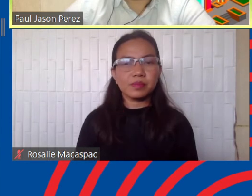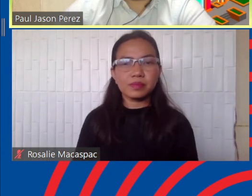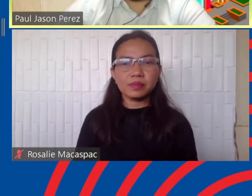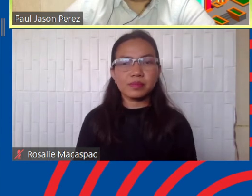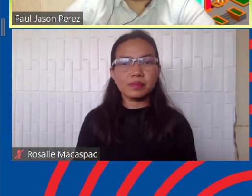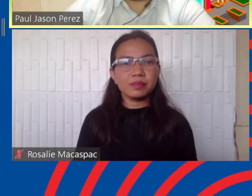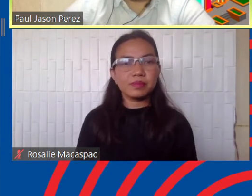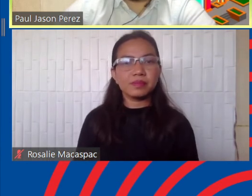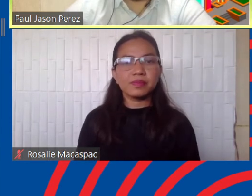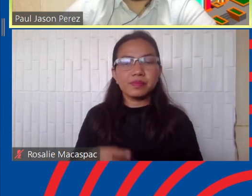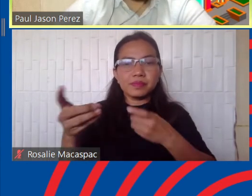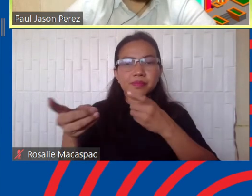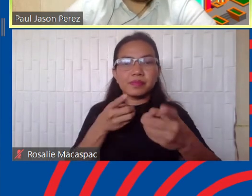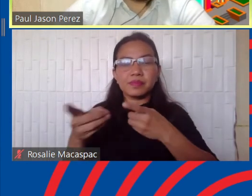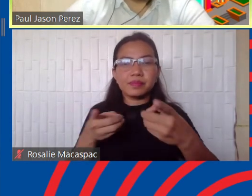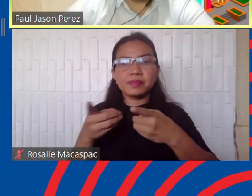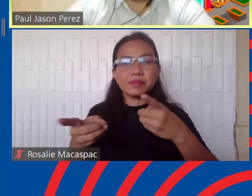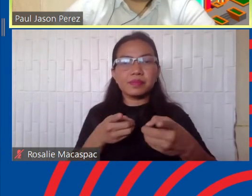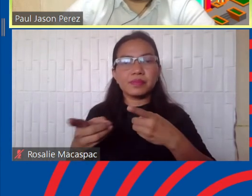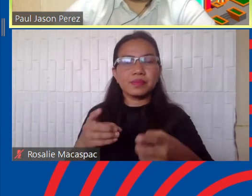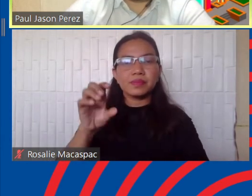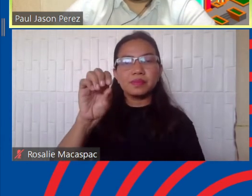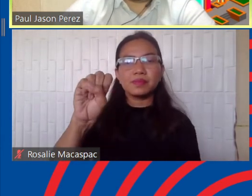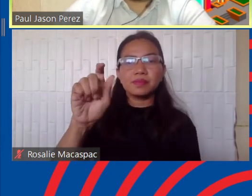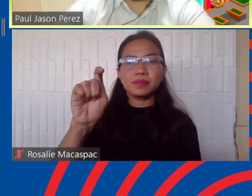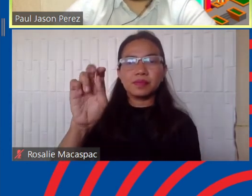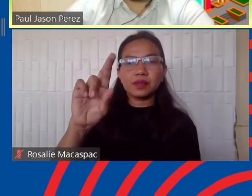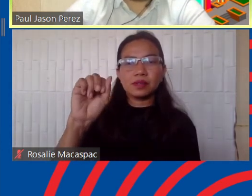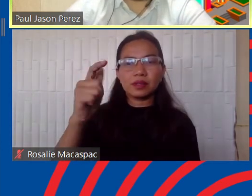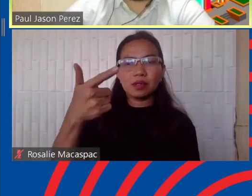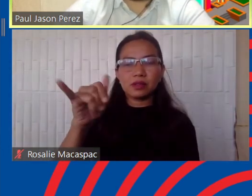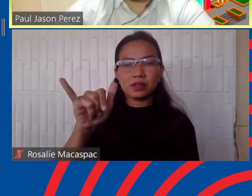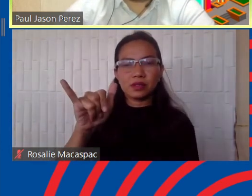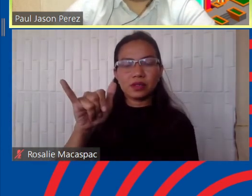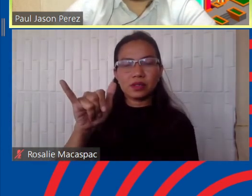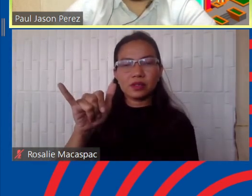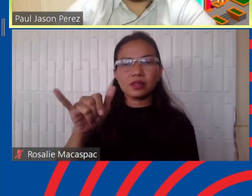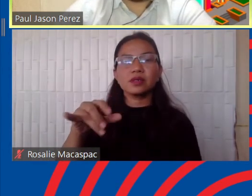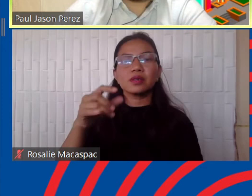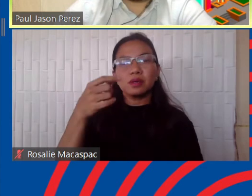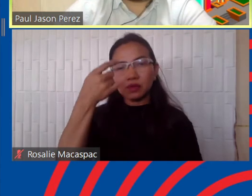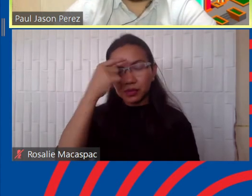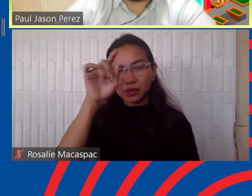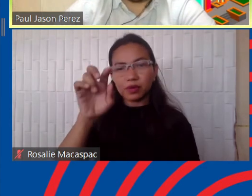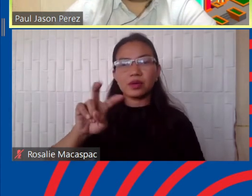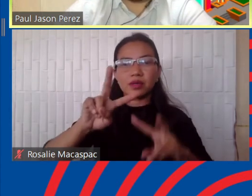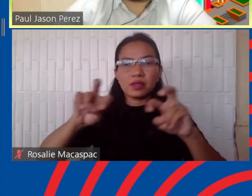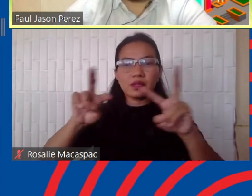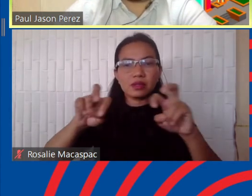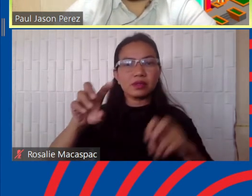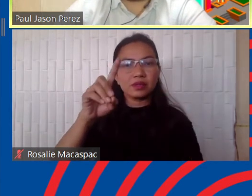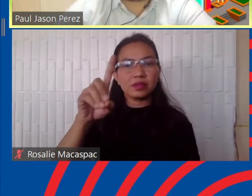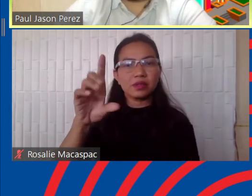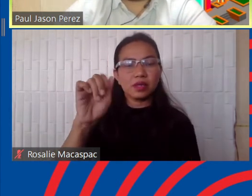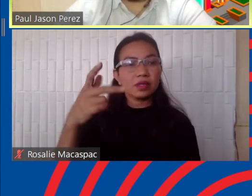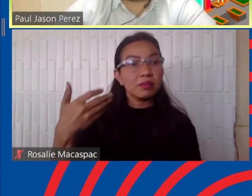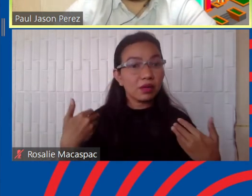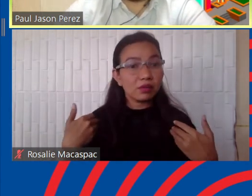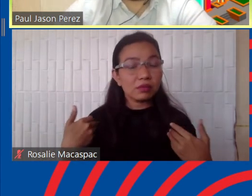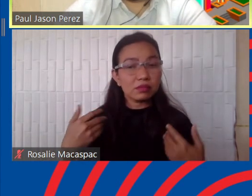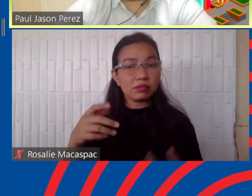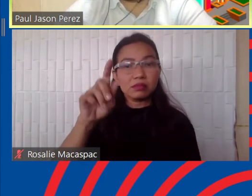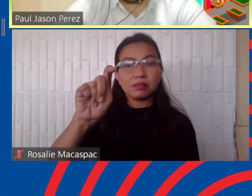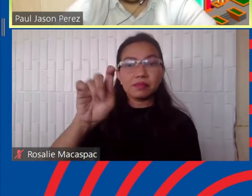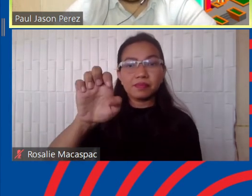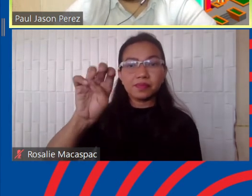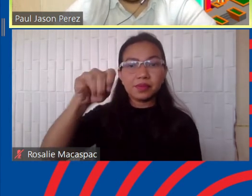that describes your strategy for your research data. So you can see here that there's a template. The most popular template is